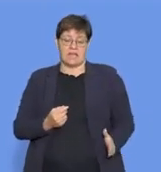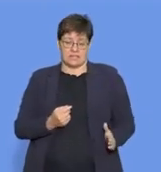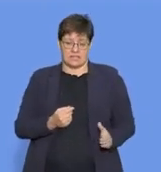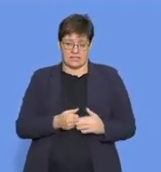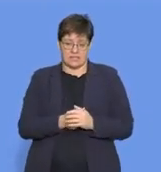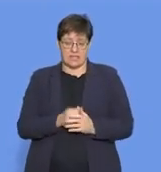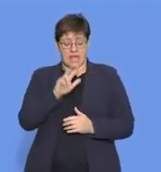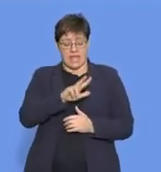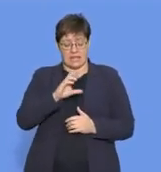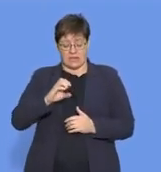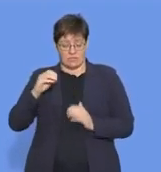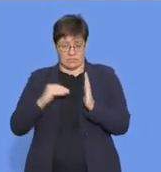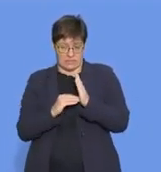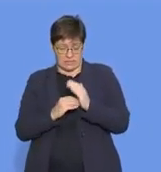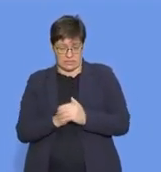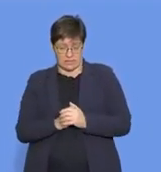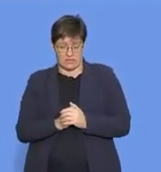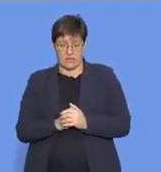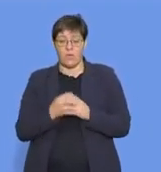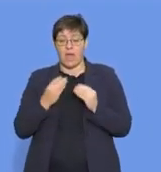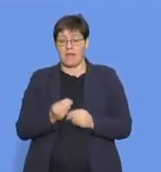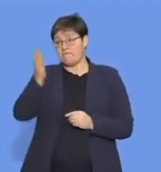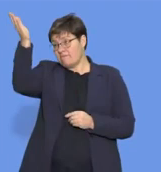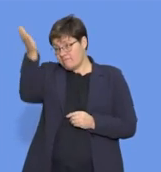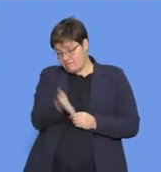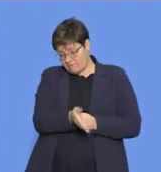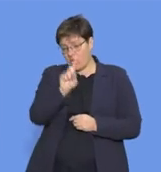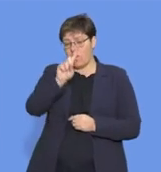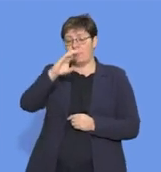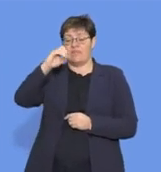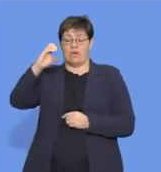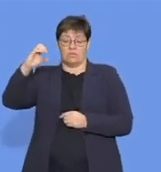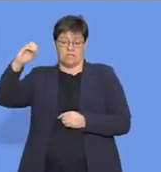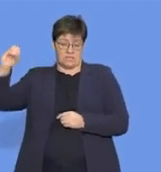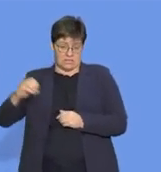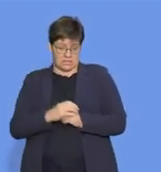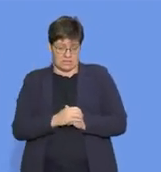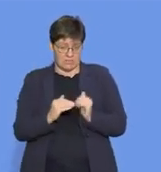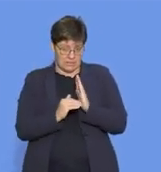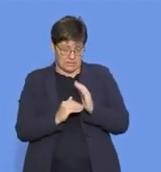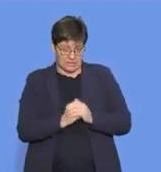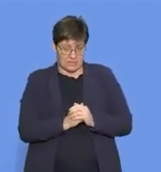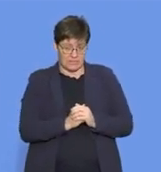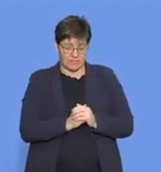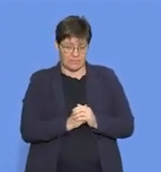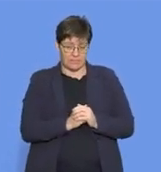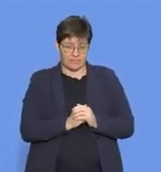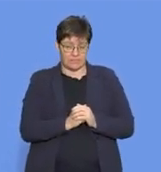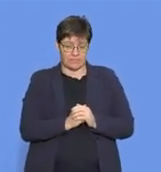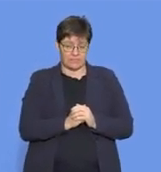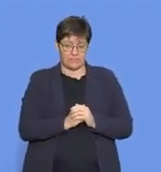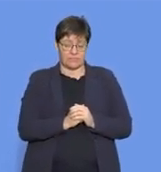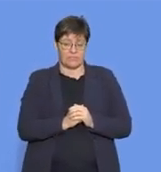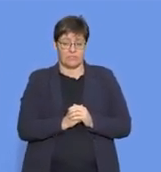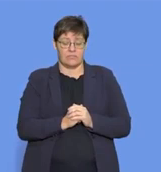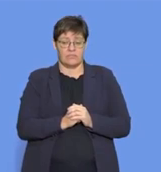this side, 800 meters. We had this side of the triangle, which was 1,000